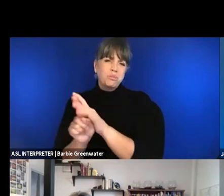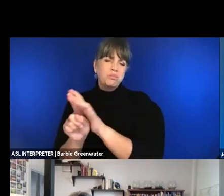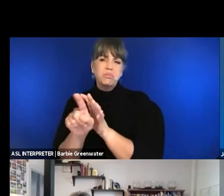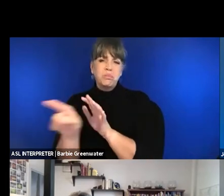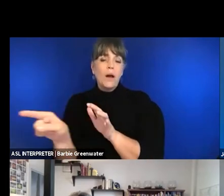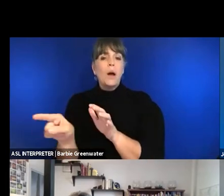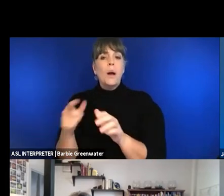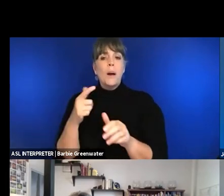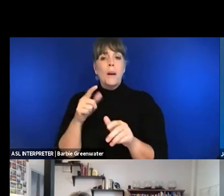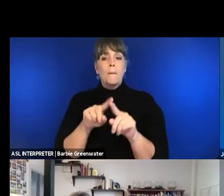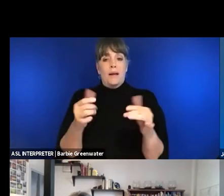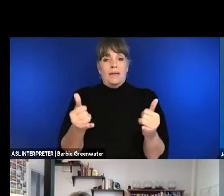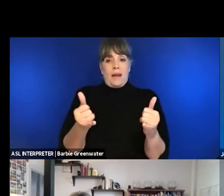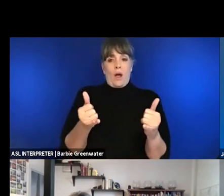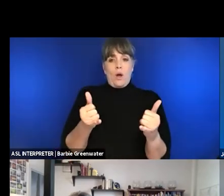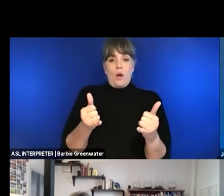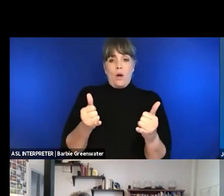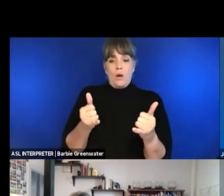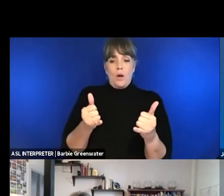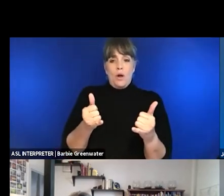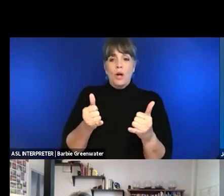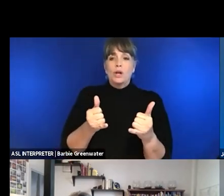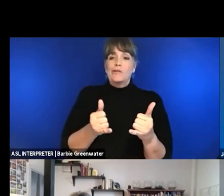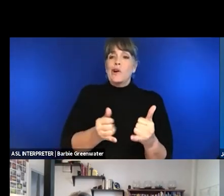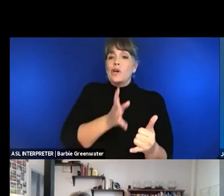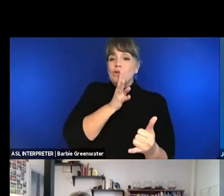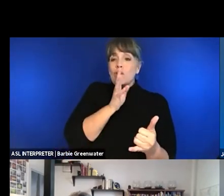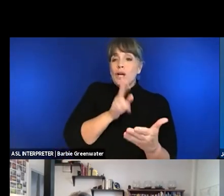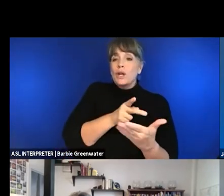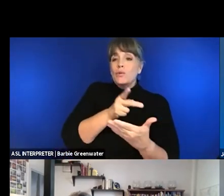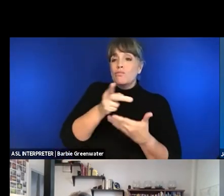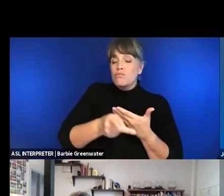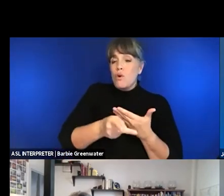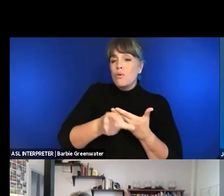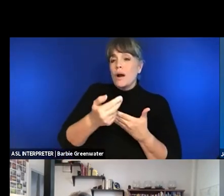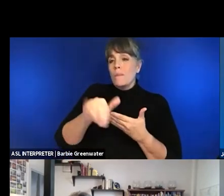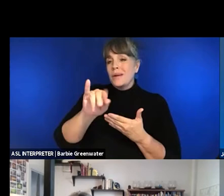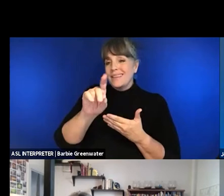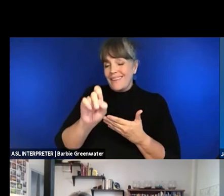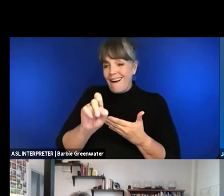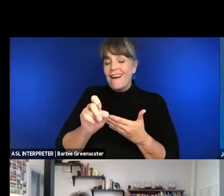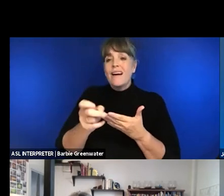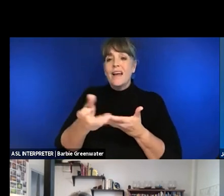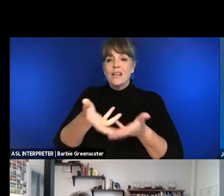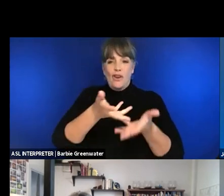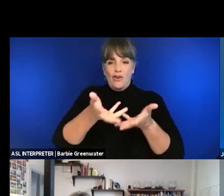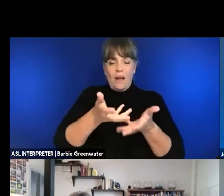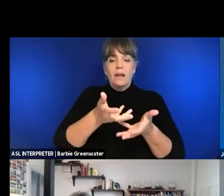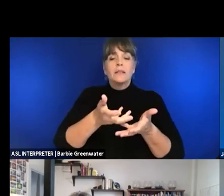talking program guide interfaces, things like that. In the streaming world, I